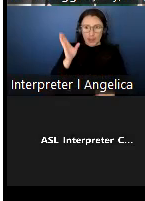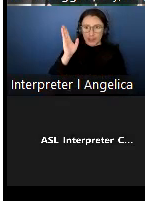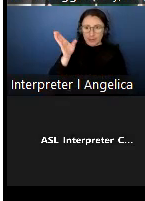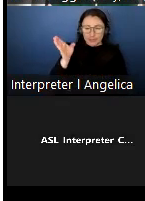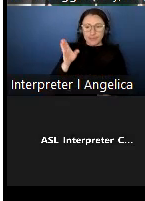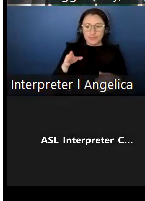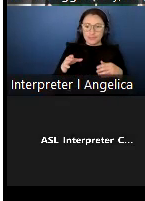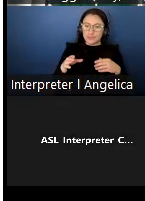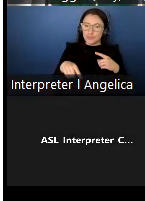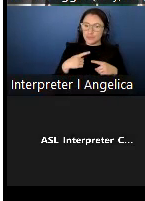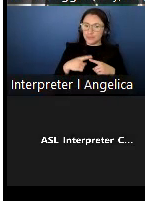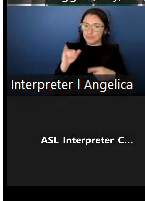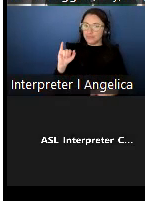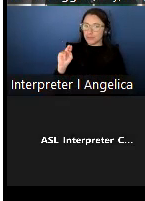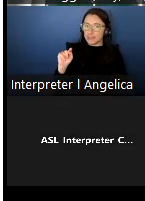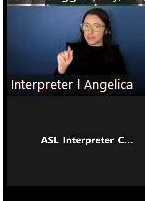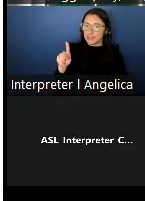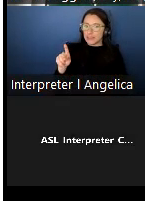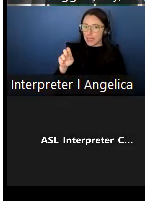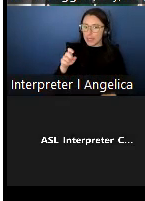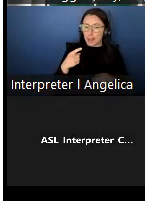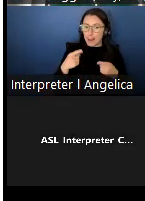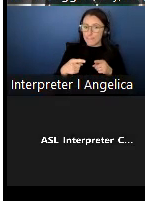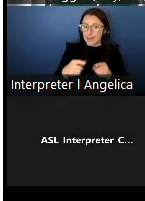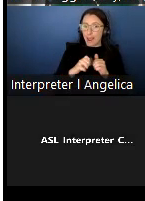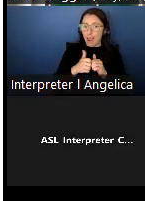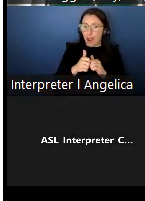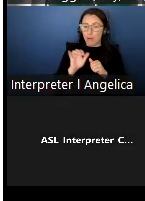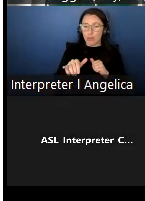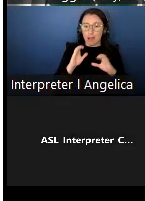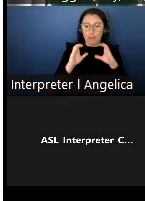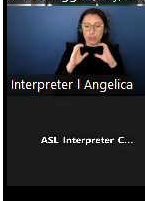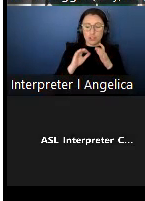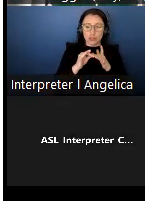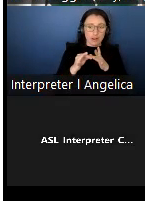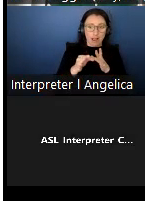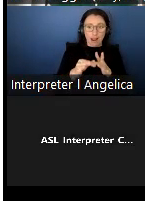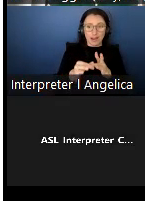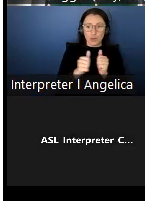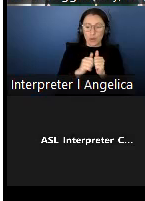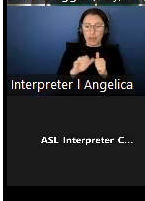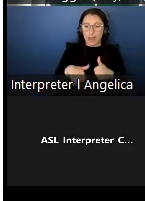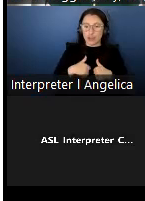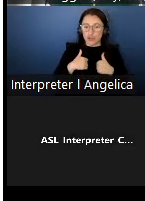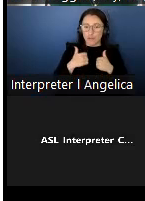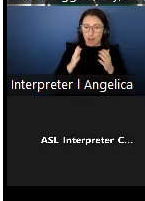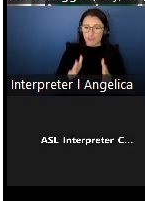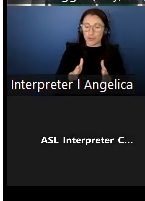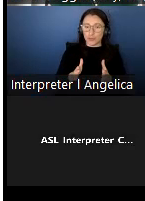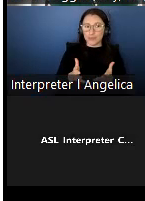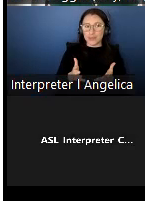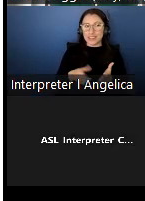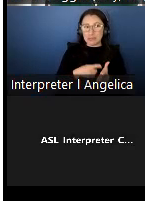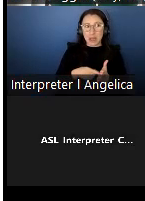intake and how that conversation is being guided by that survivor in particular. Sometimes it